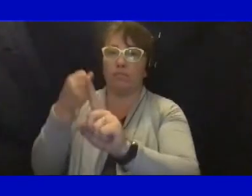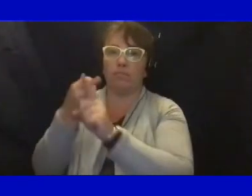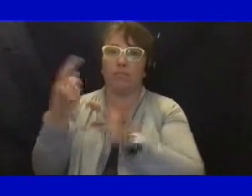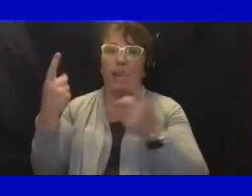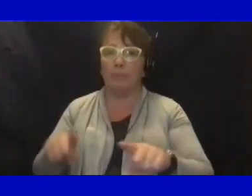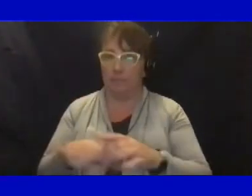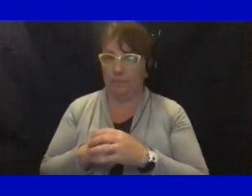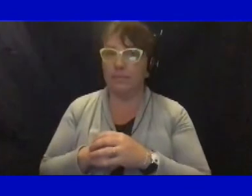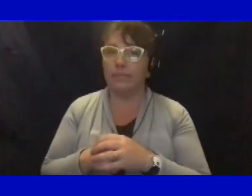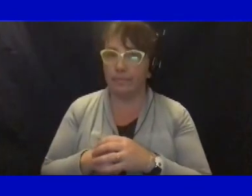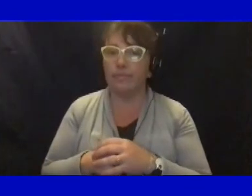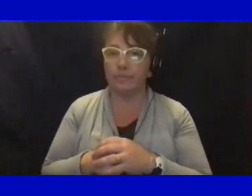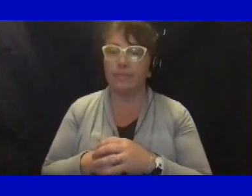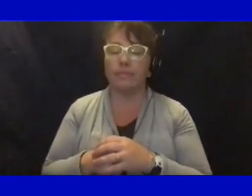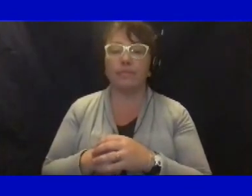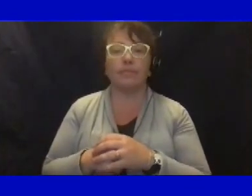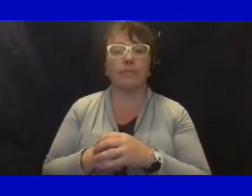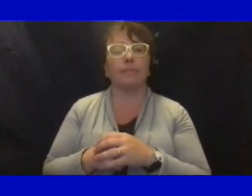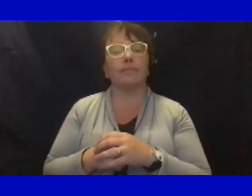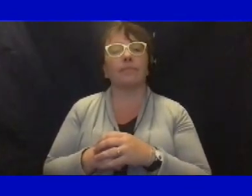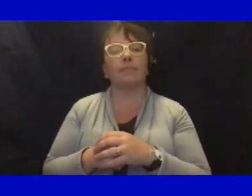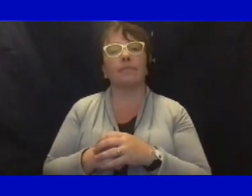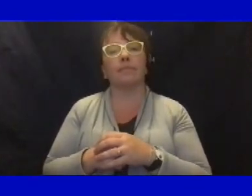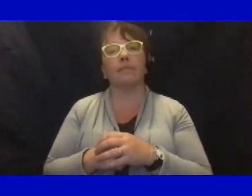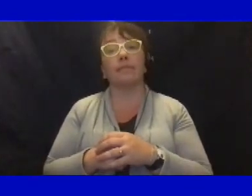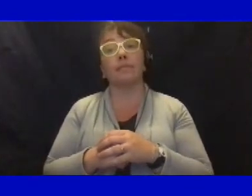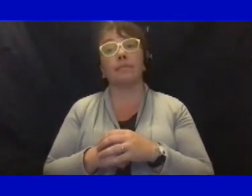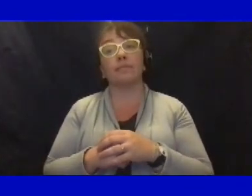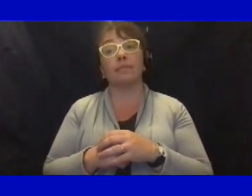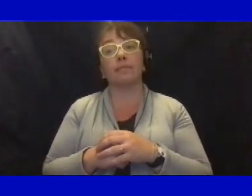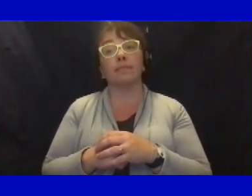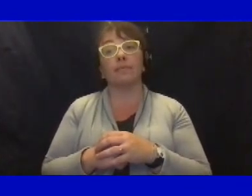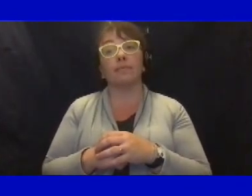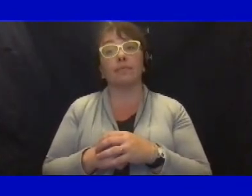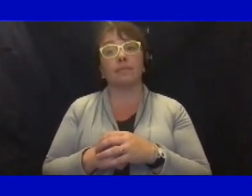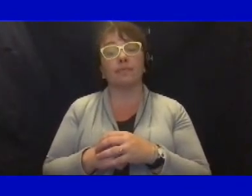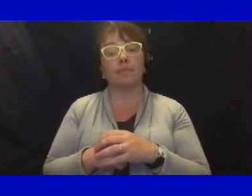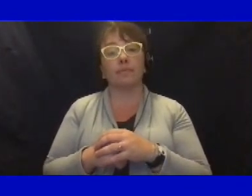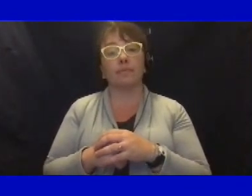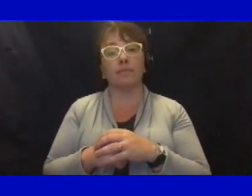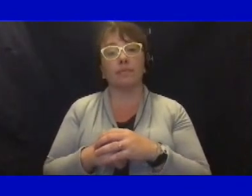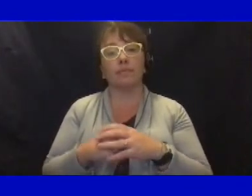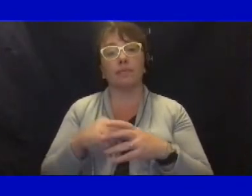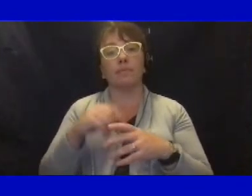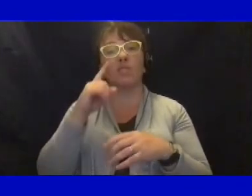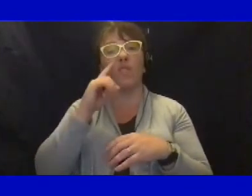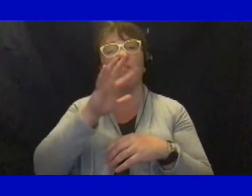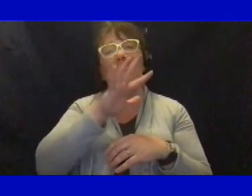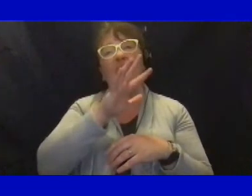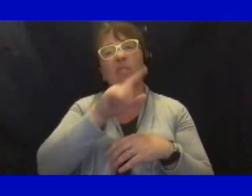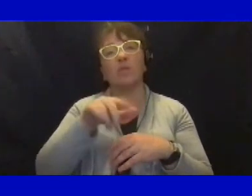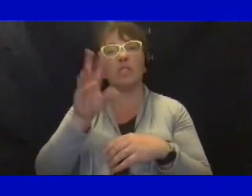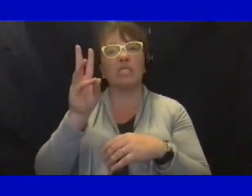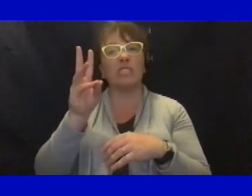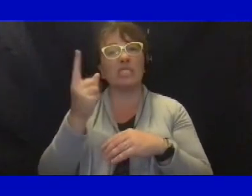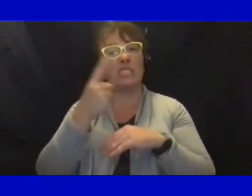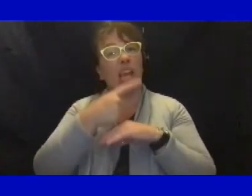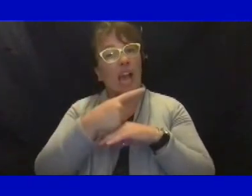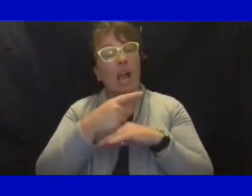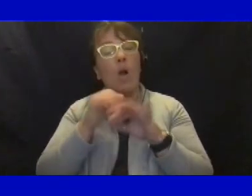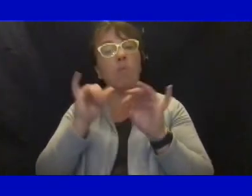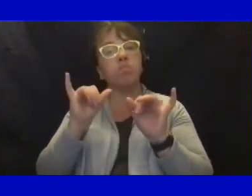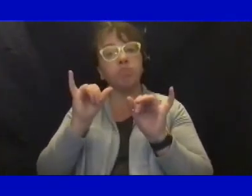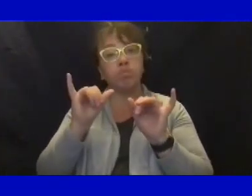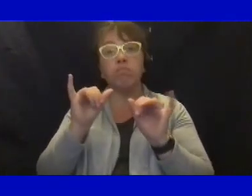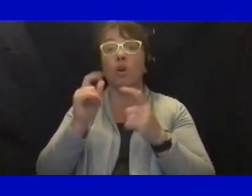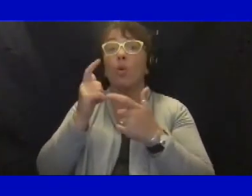down. So beyond the outlook of, okay, it's going to rain in 5 to 6 days, it's important to tune into the weather every day when you hear